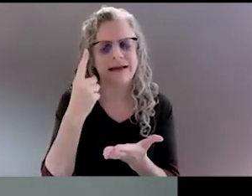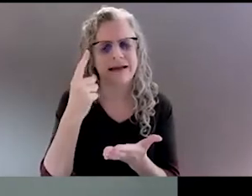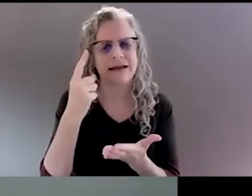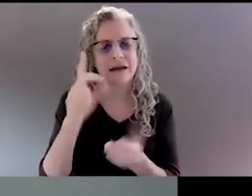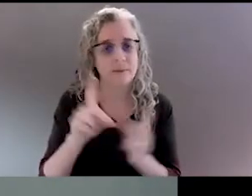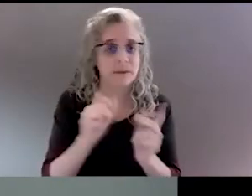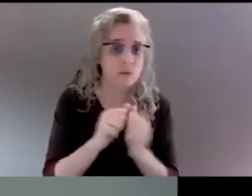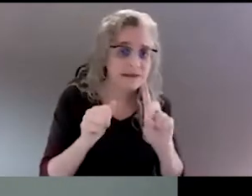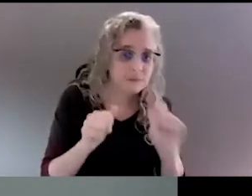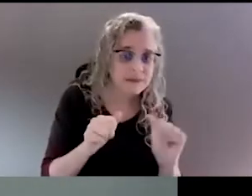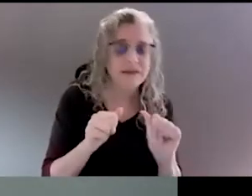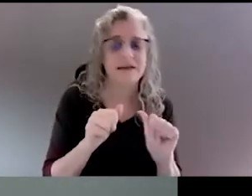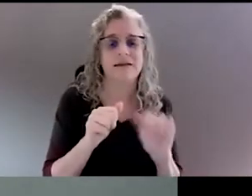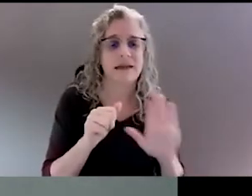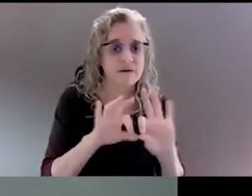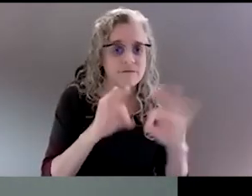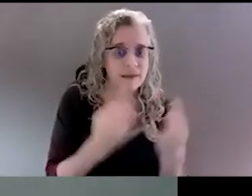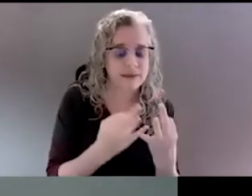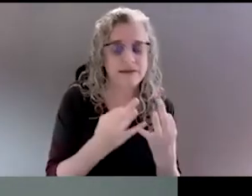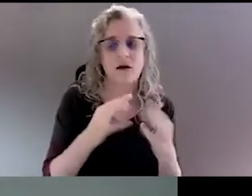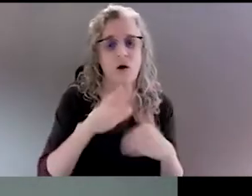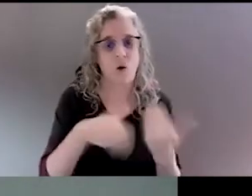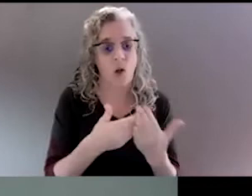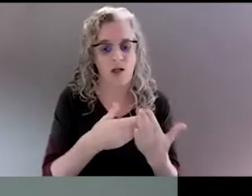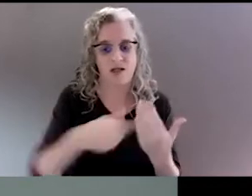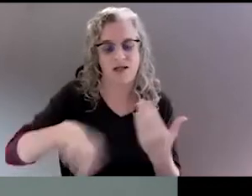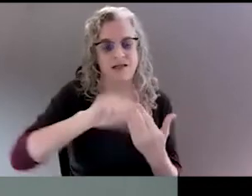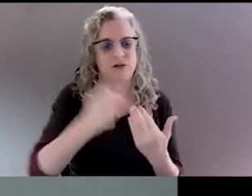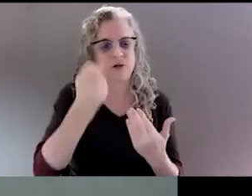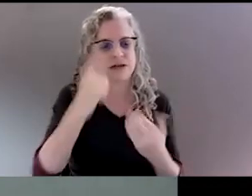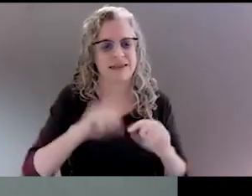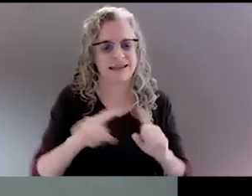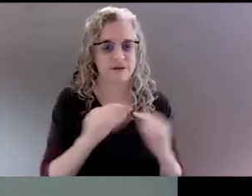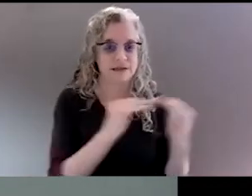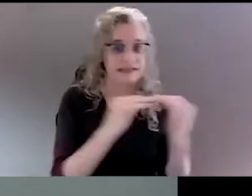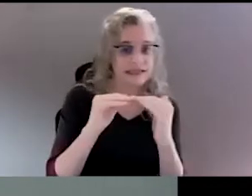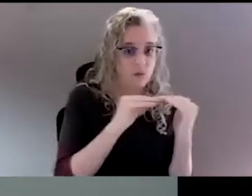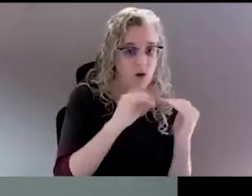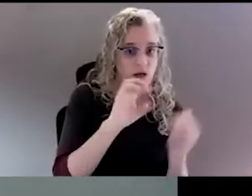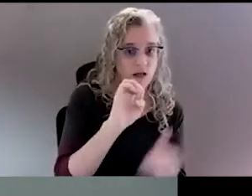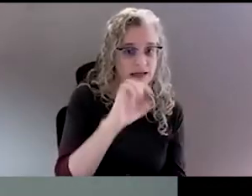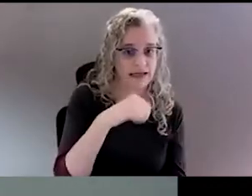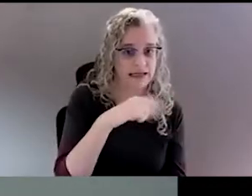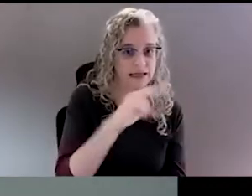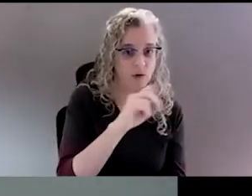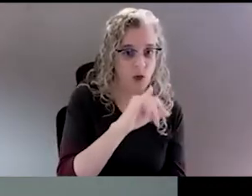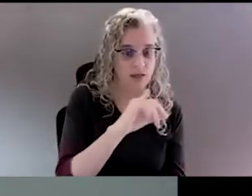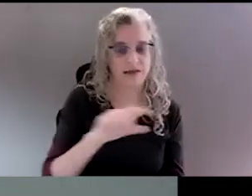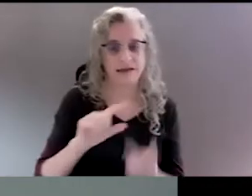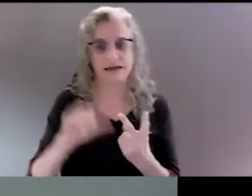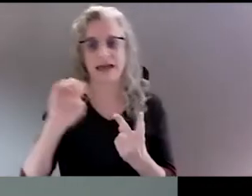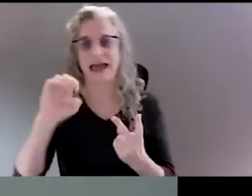difference between equity and equality, and that equality is not always the standard to use, especially when we want to make sure